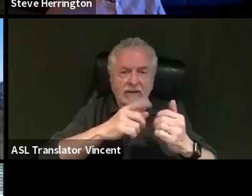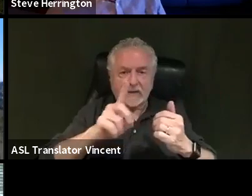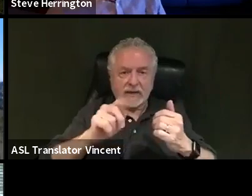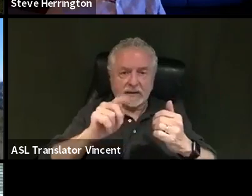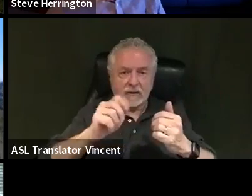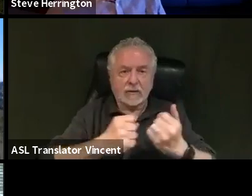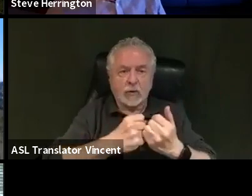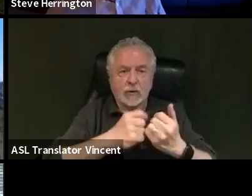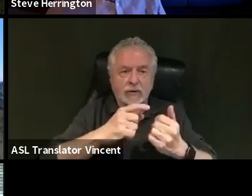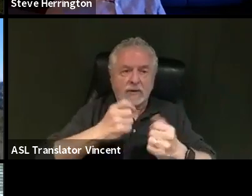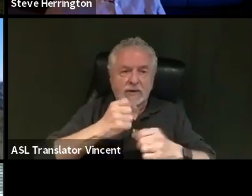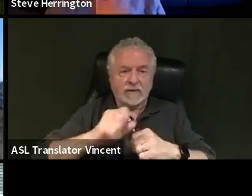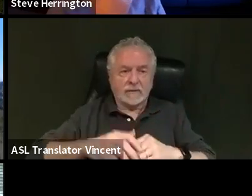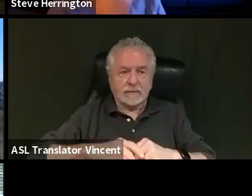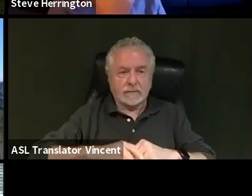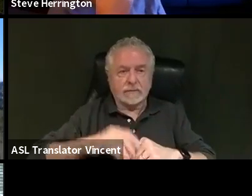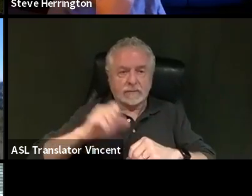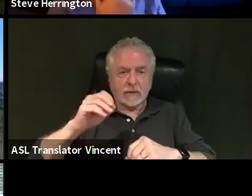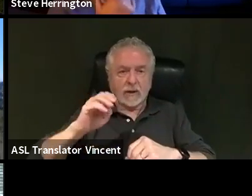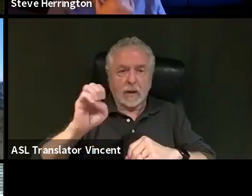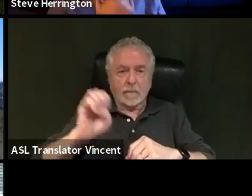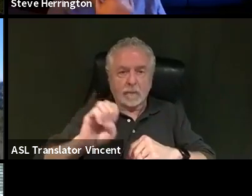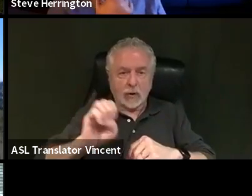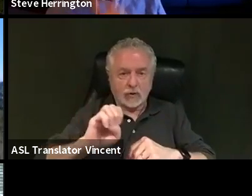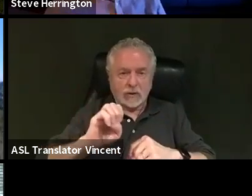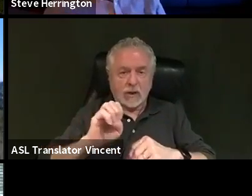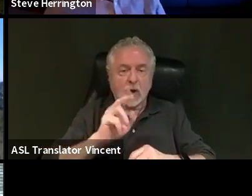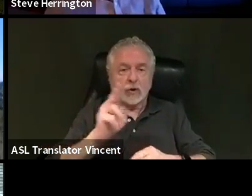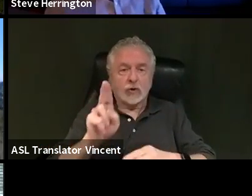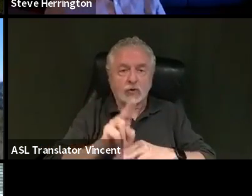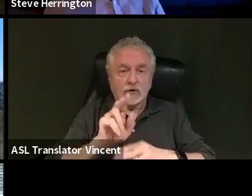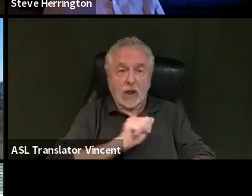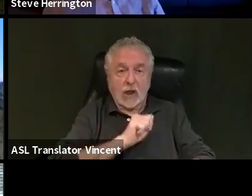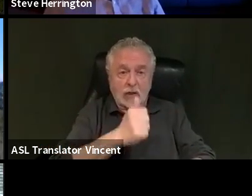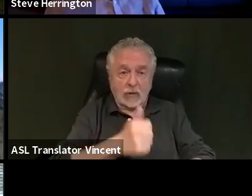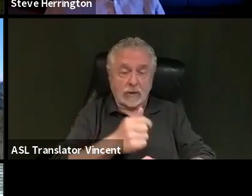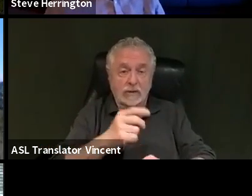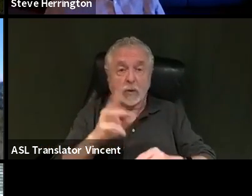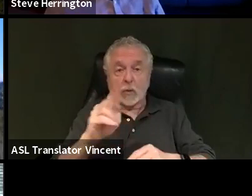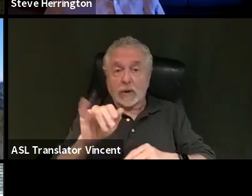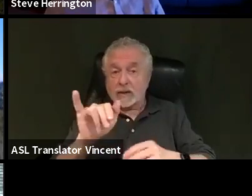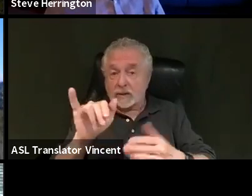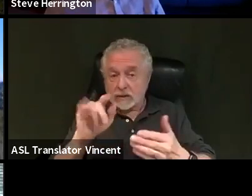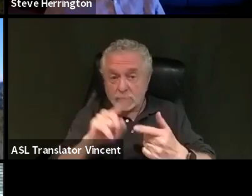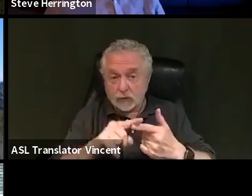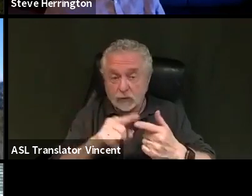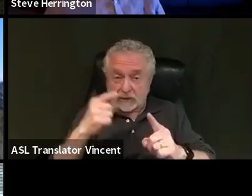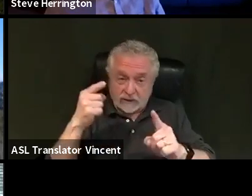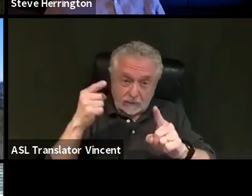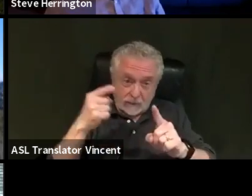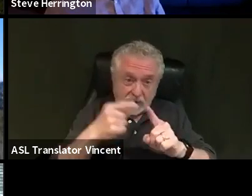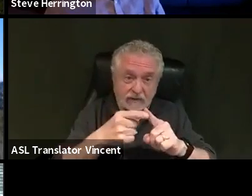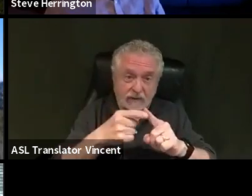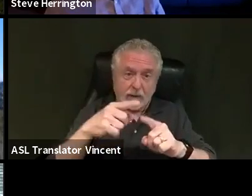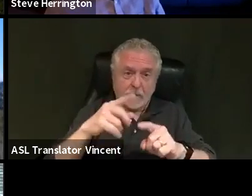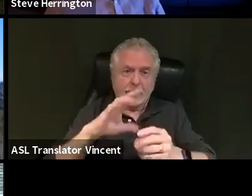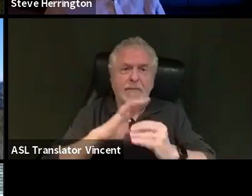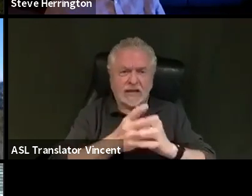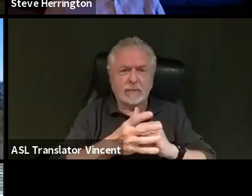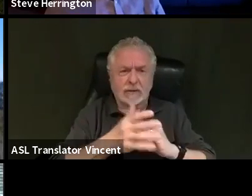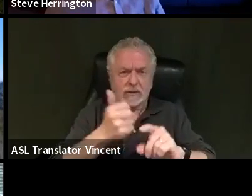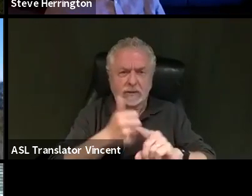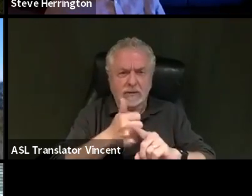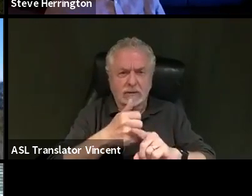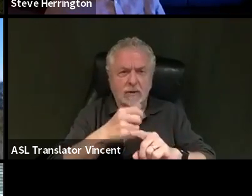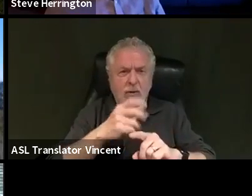to support were safe. So emergency use authorization is the way, it's sort of specific for the pandemic.